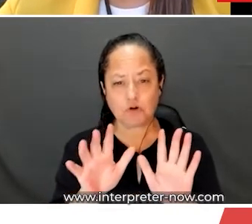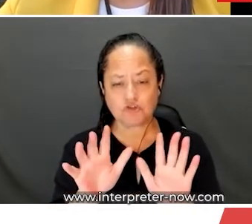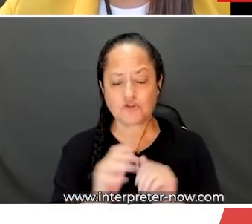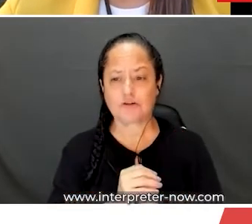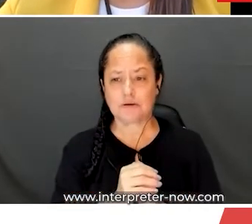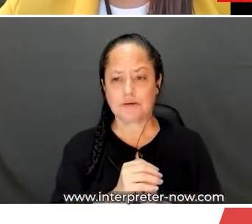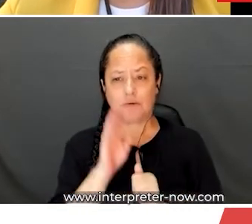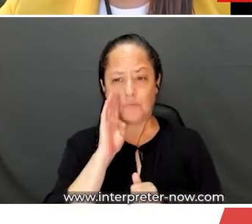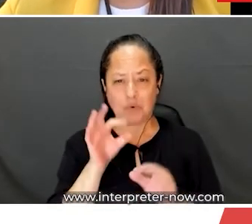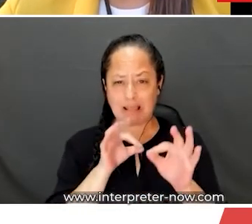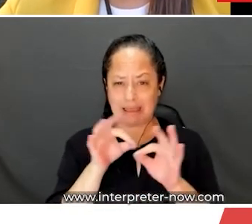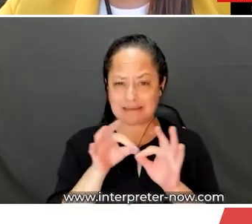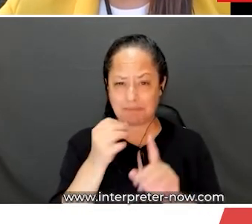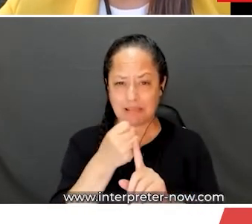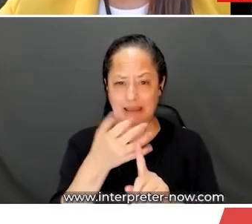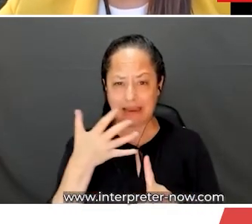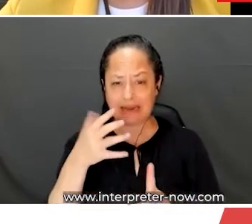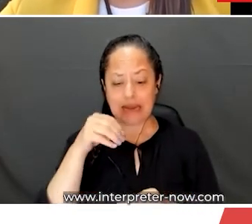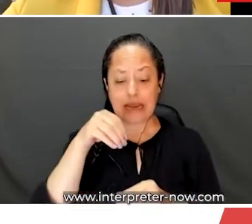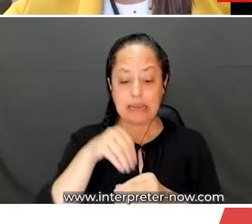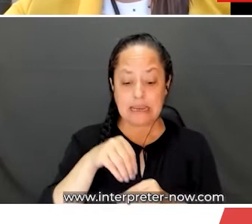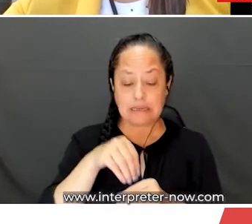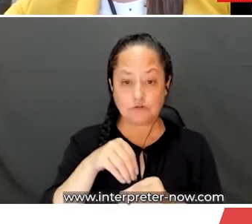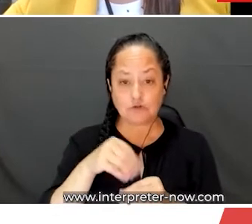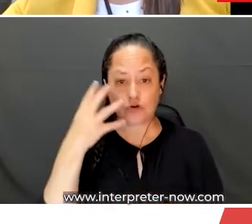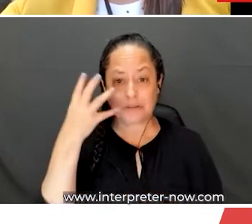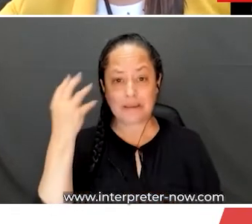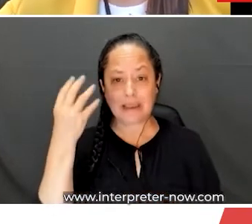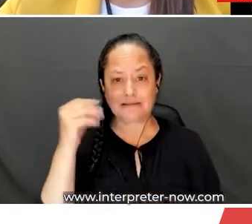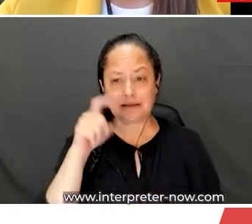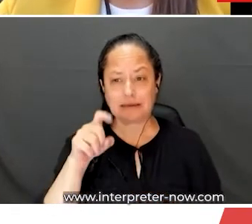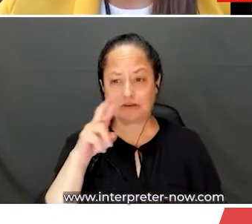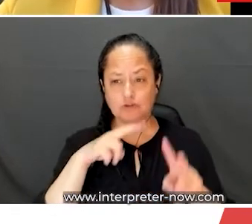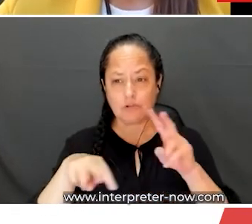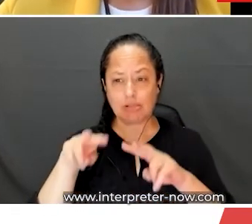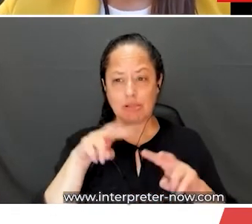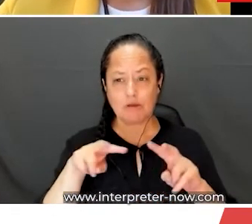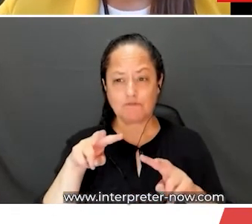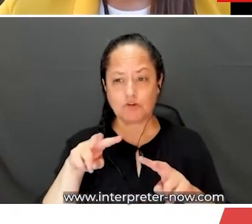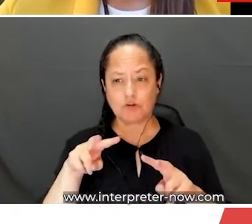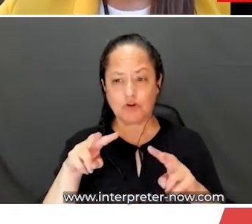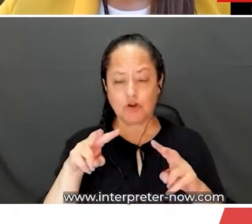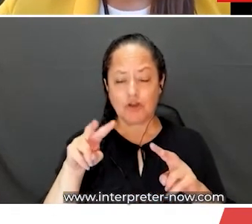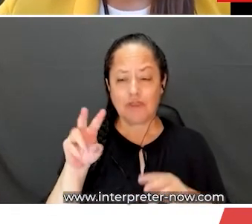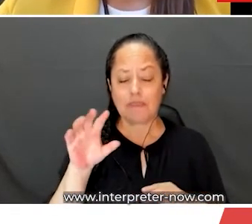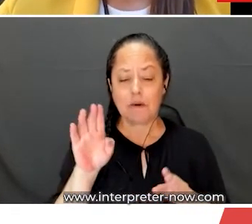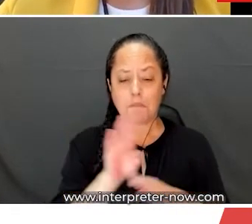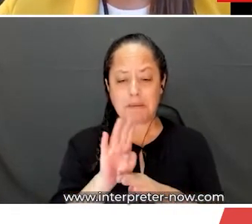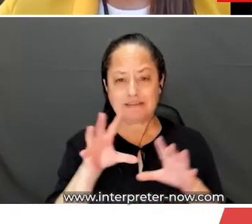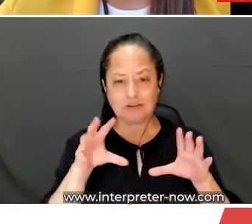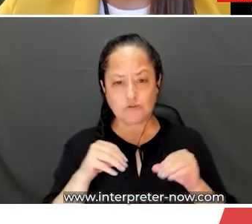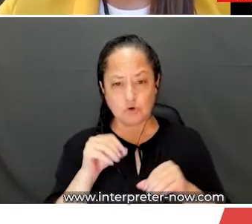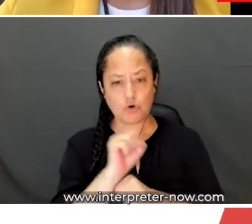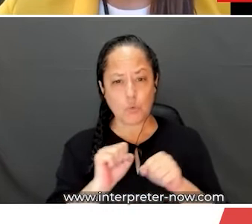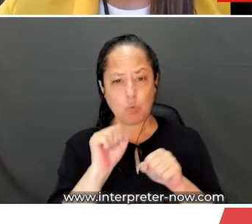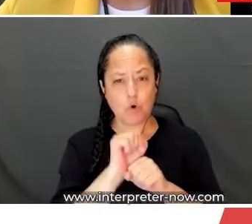I'm going to explain this. Internally and externally, we need to look for also the entrepreneurs that are working in your